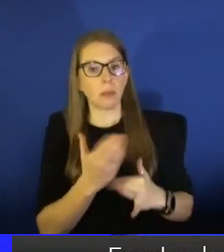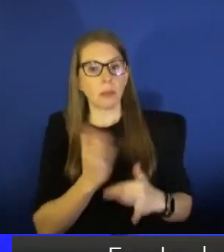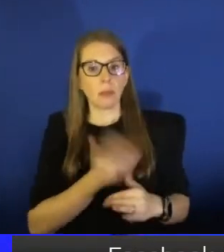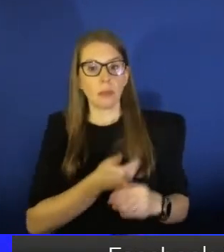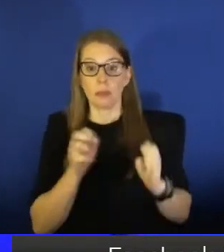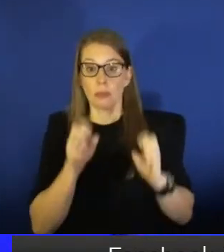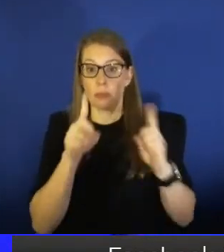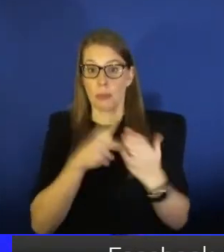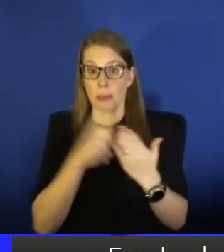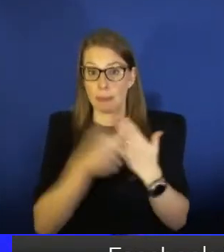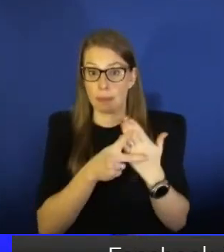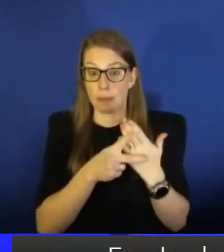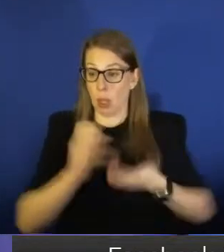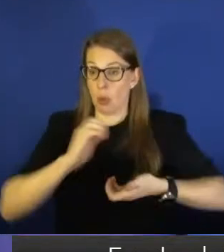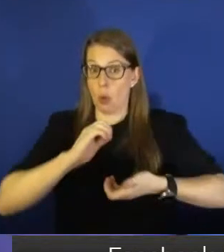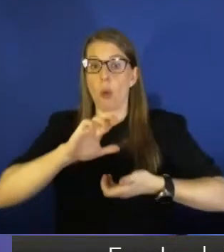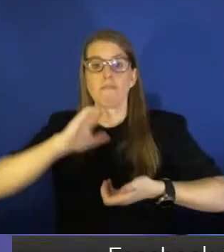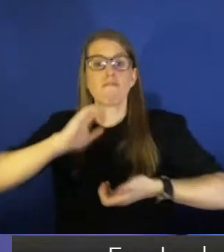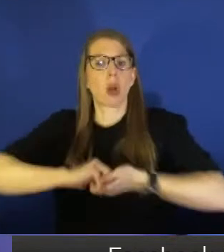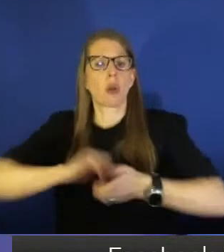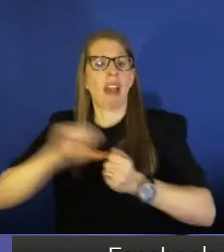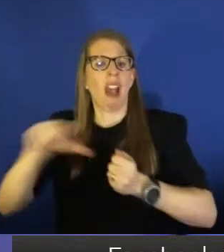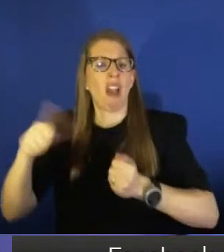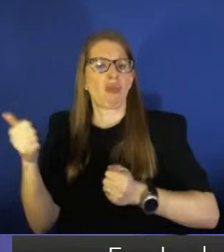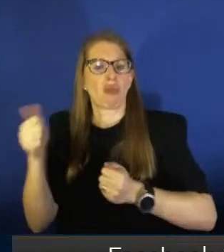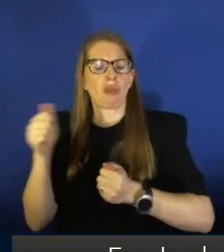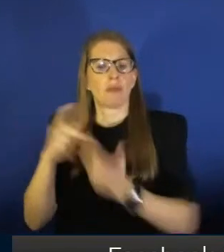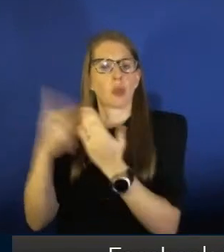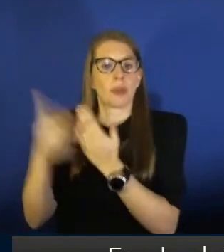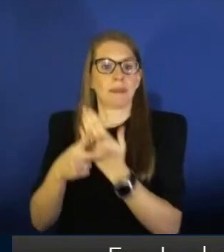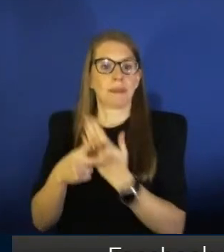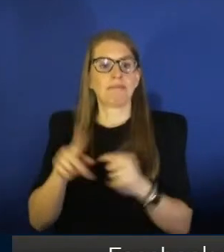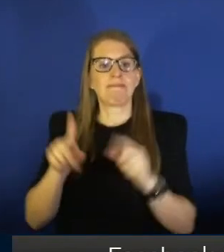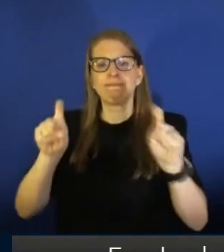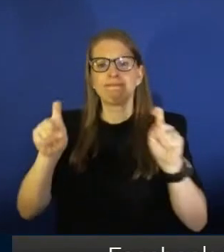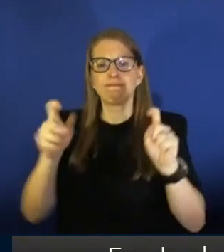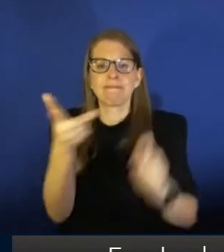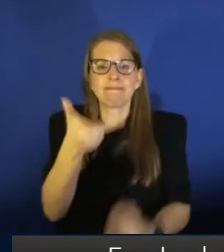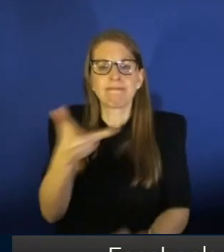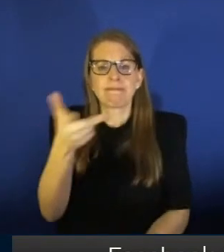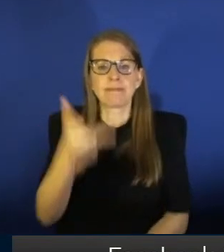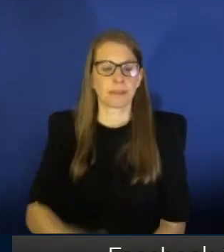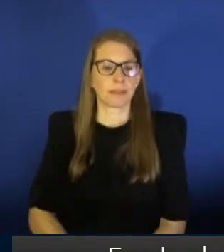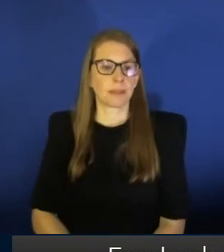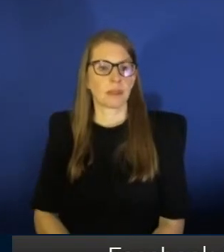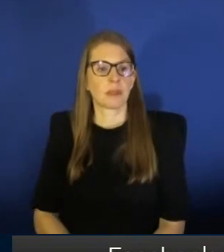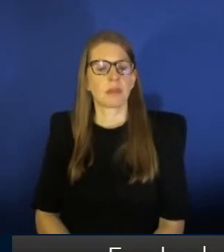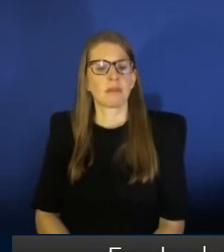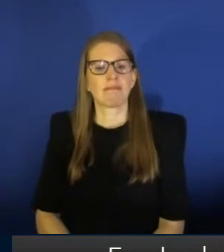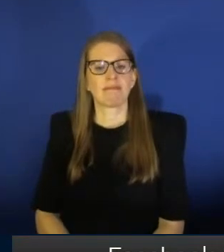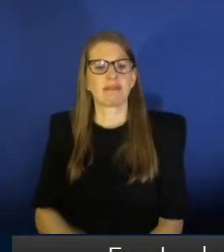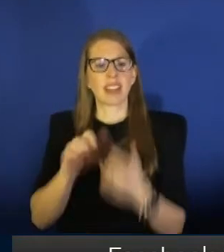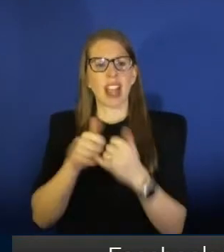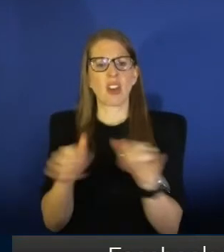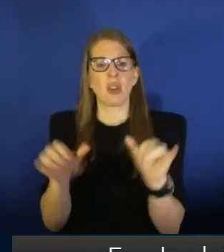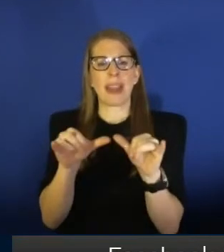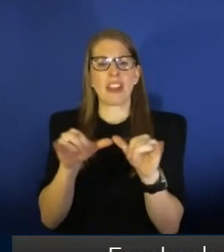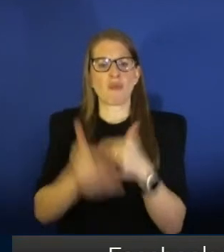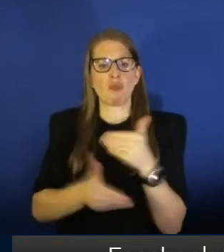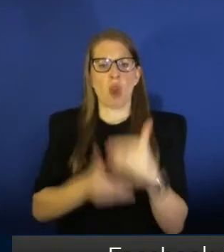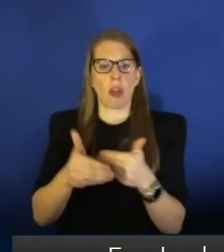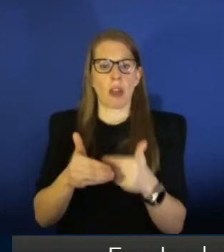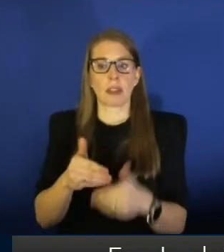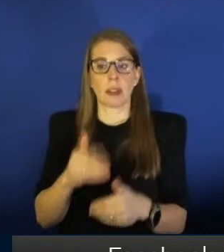or partnering with others. I'd like to ask all three of our guests just, how do you measure the progress? If we look ahead 5 years from